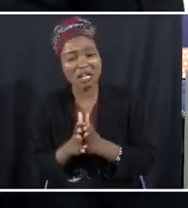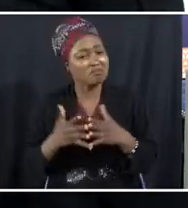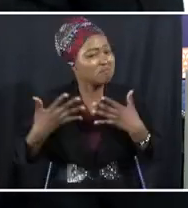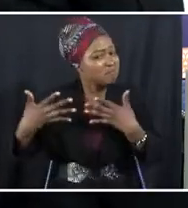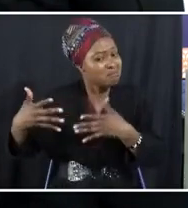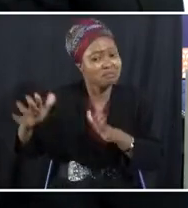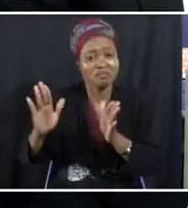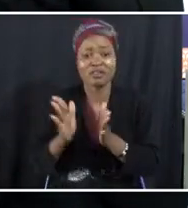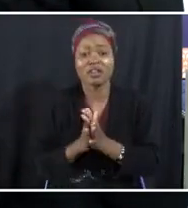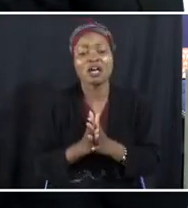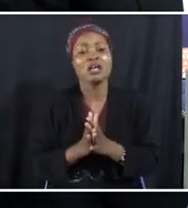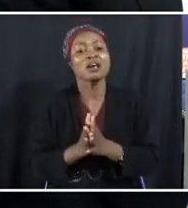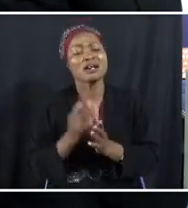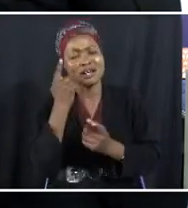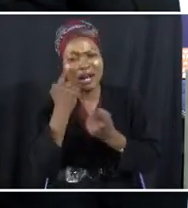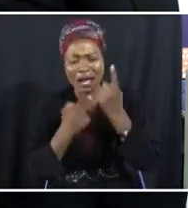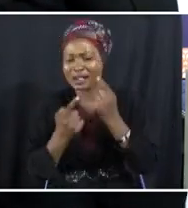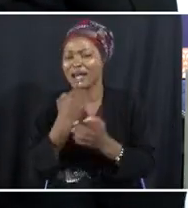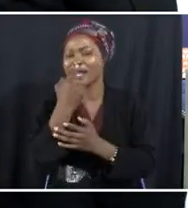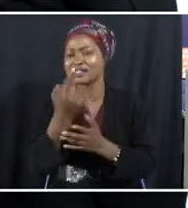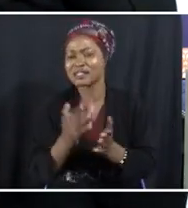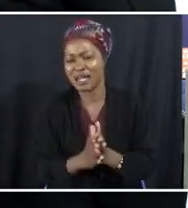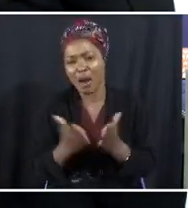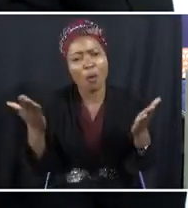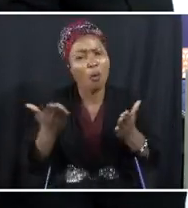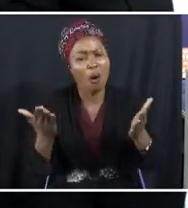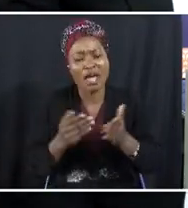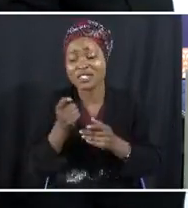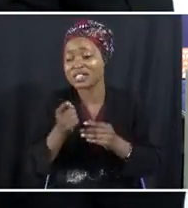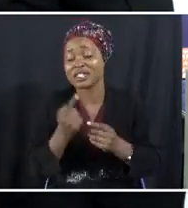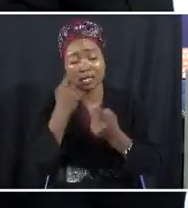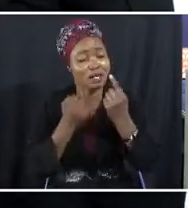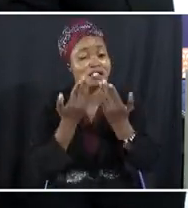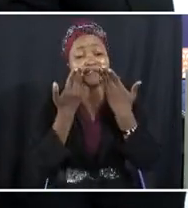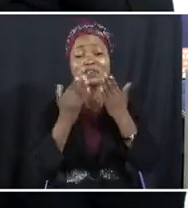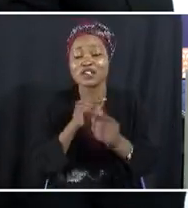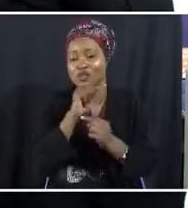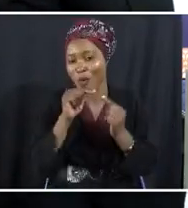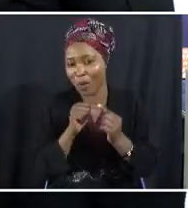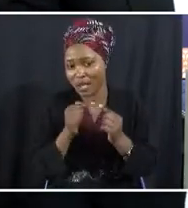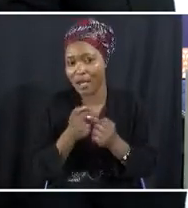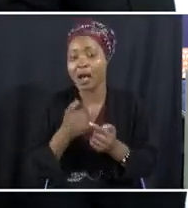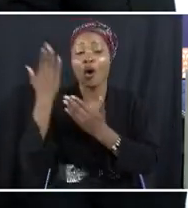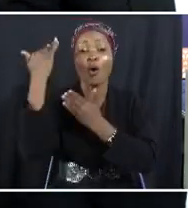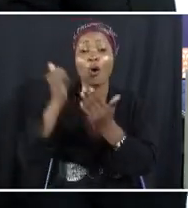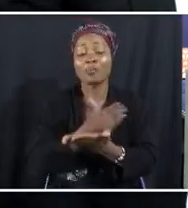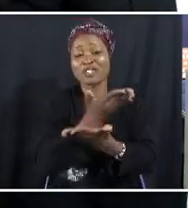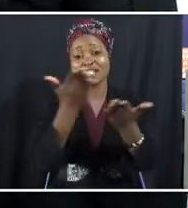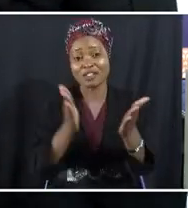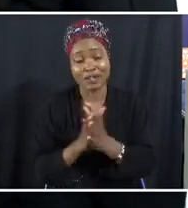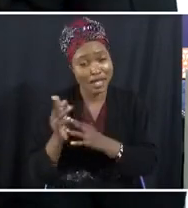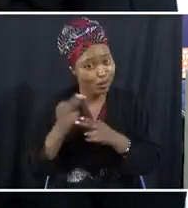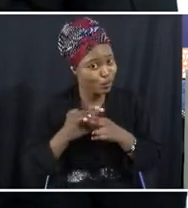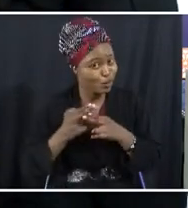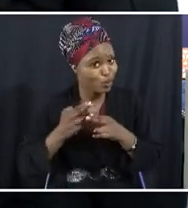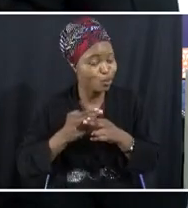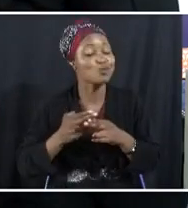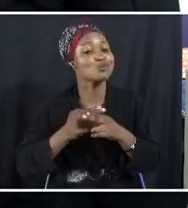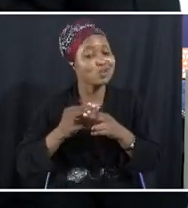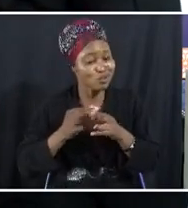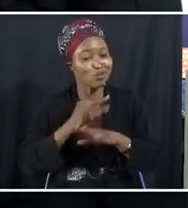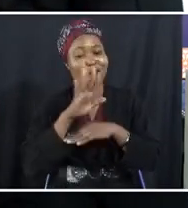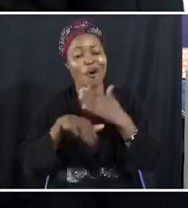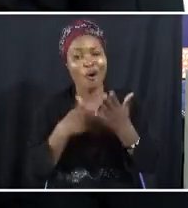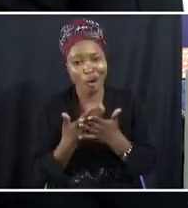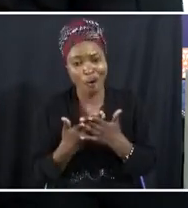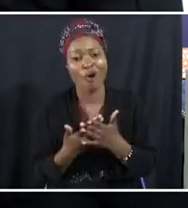forgotten corners of the world, crying and saying, when will these tears be over? Father, the hope is given that soon, soon, all